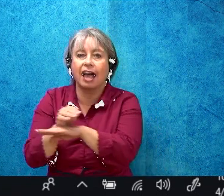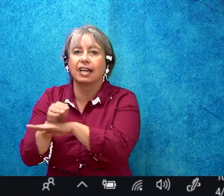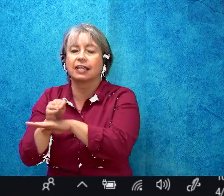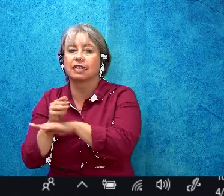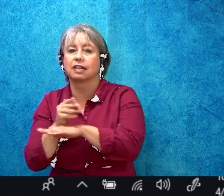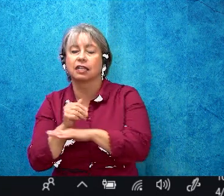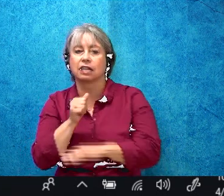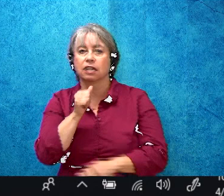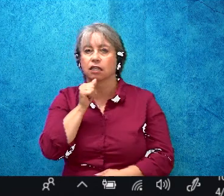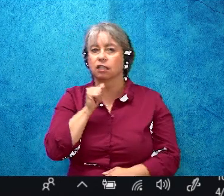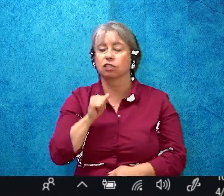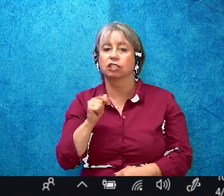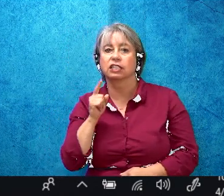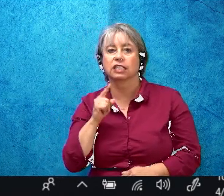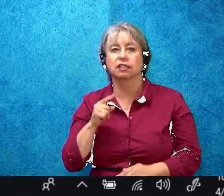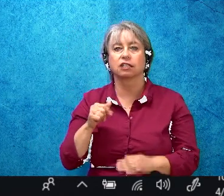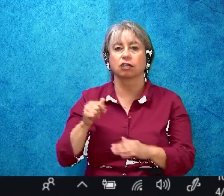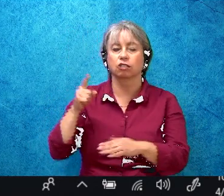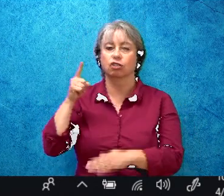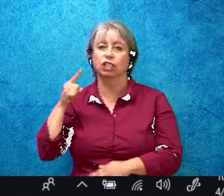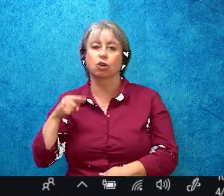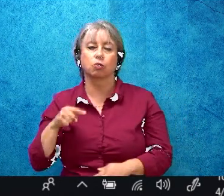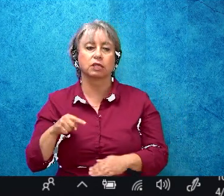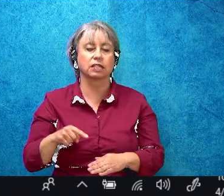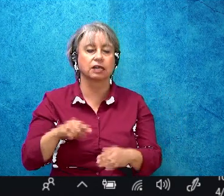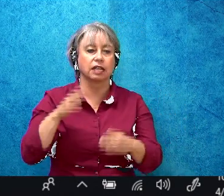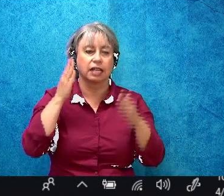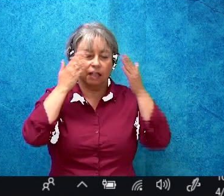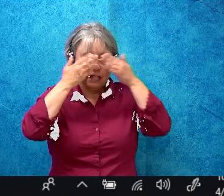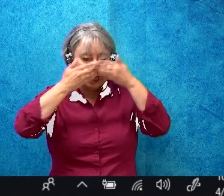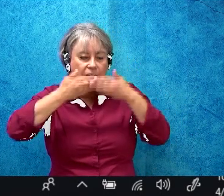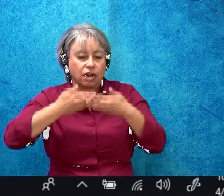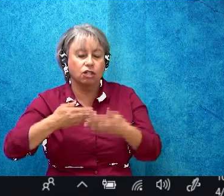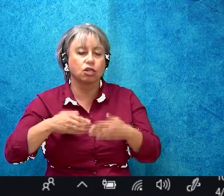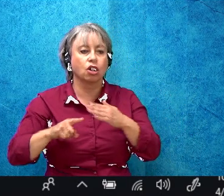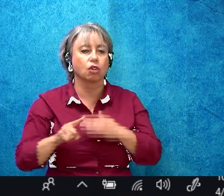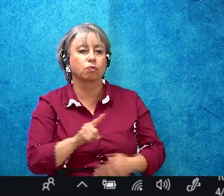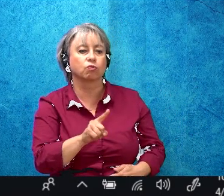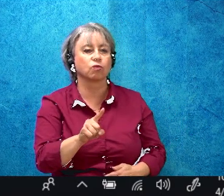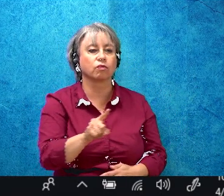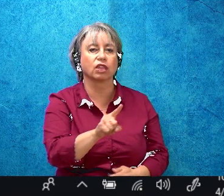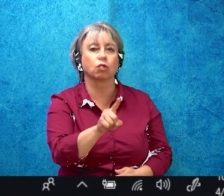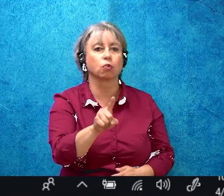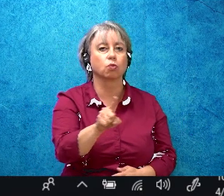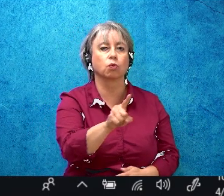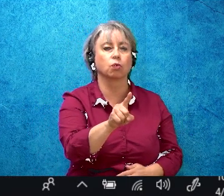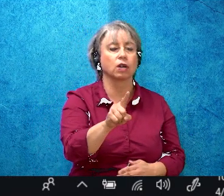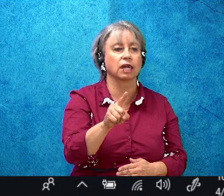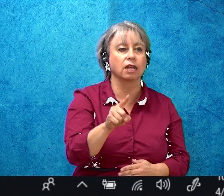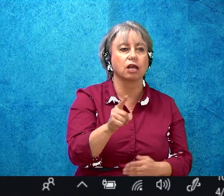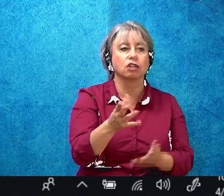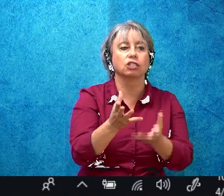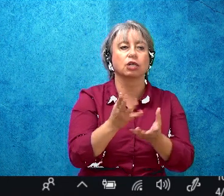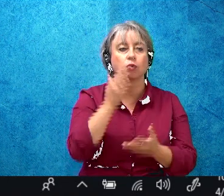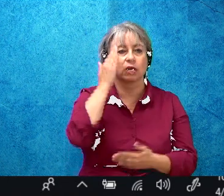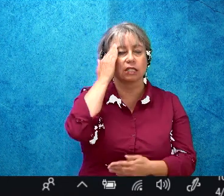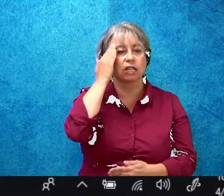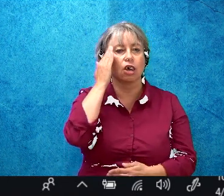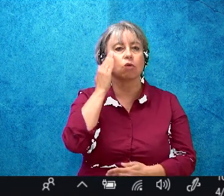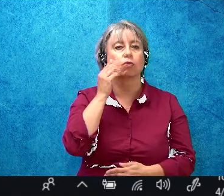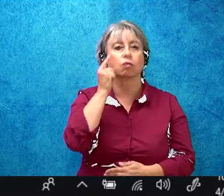sneak tip, and she goes in the dark to see what her husband looks like, okay? She takes a